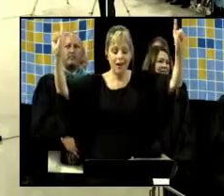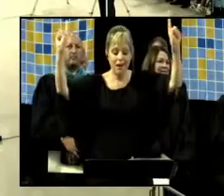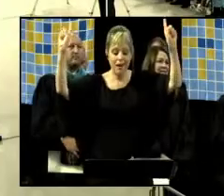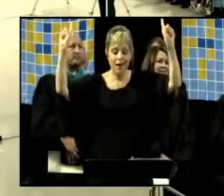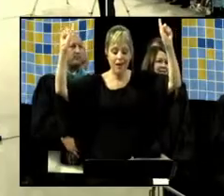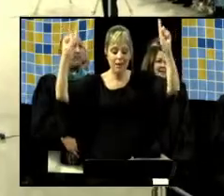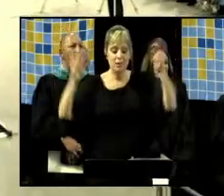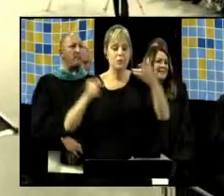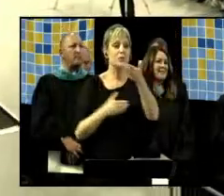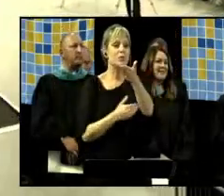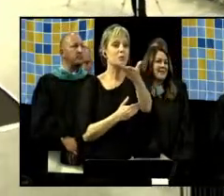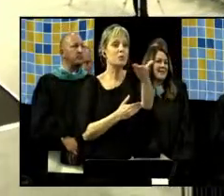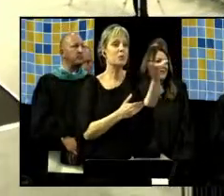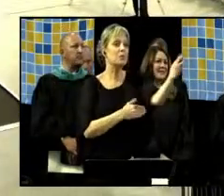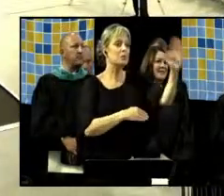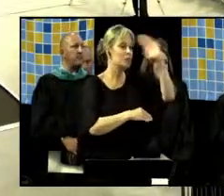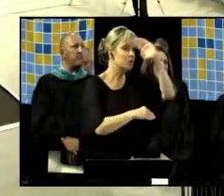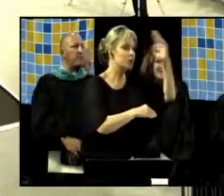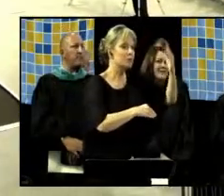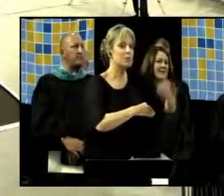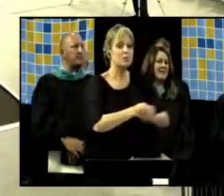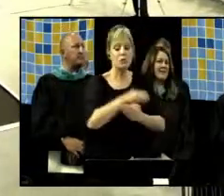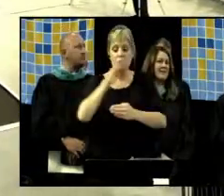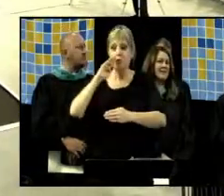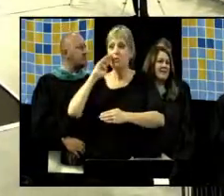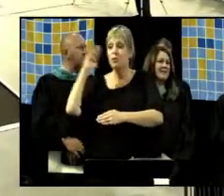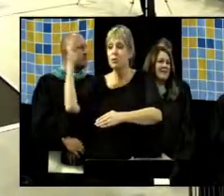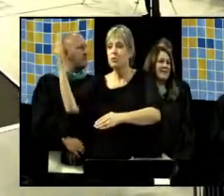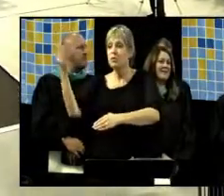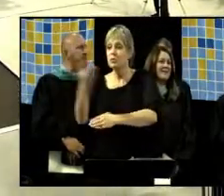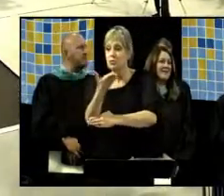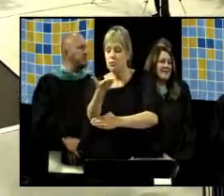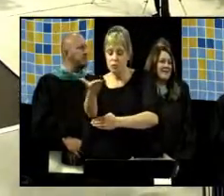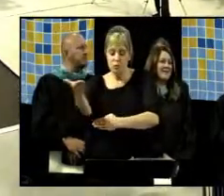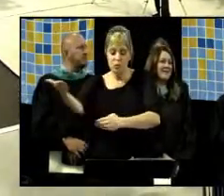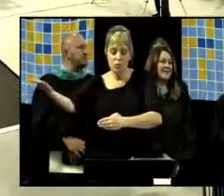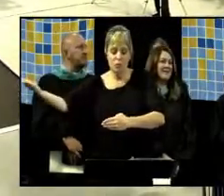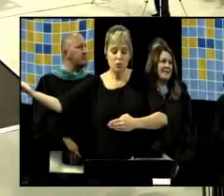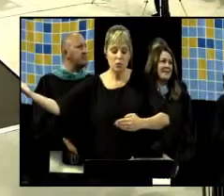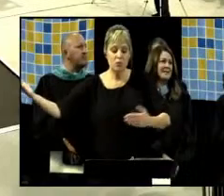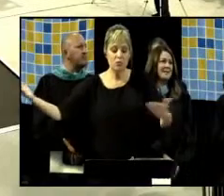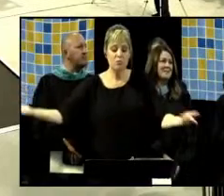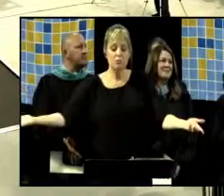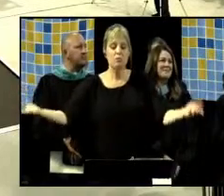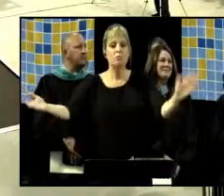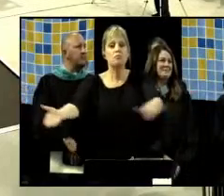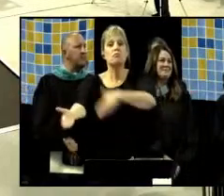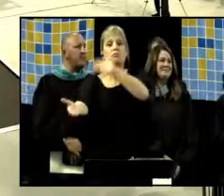Sons and daughters, see.